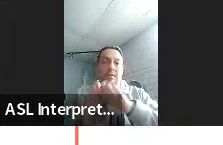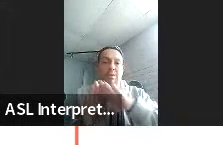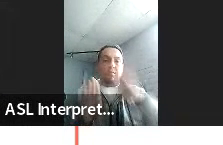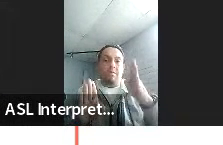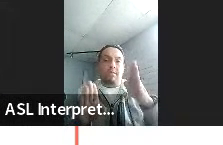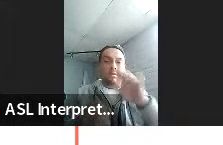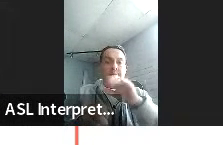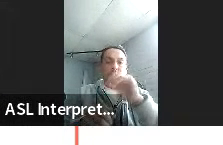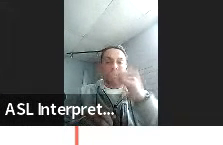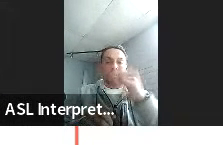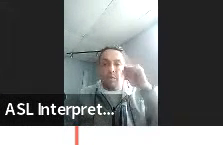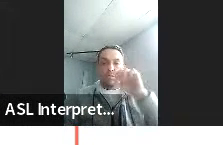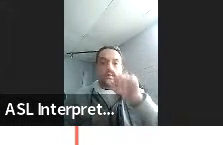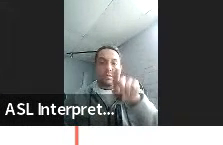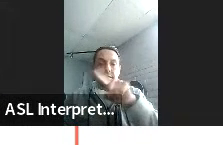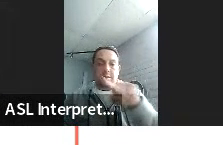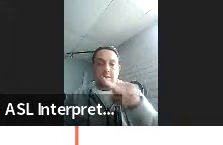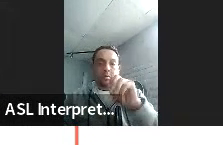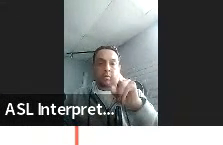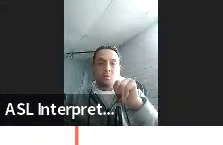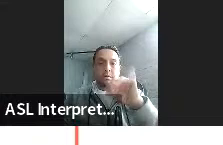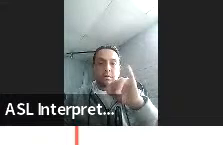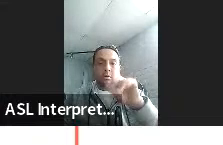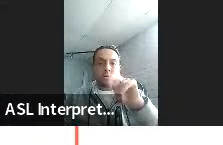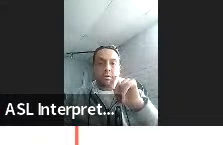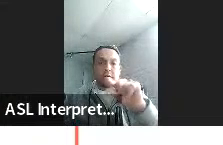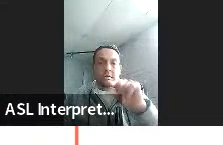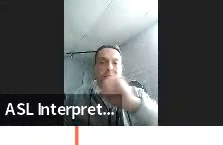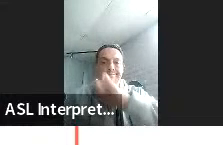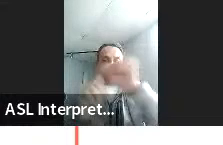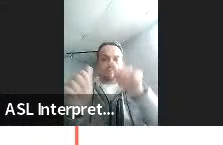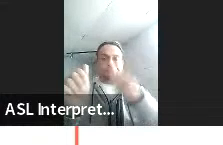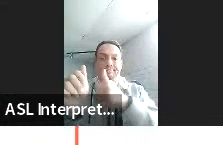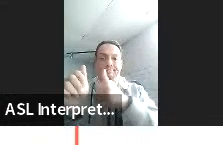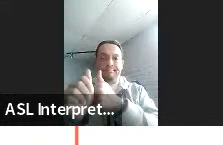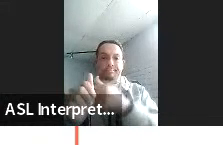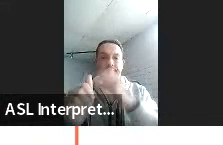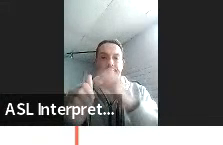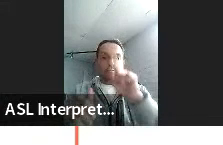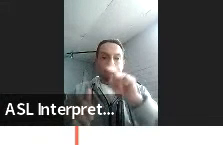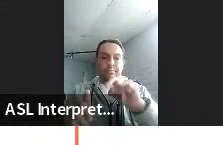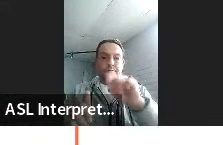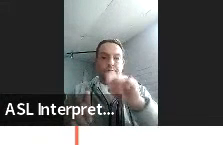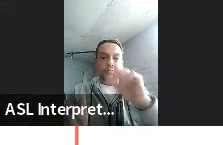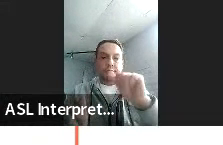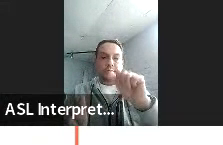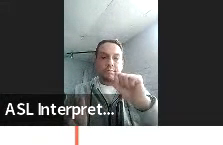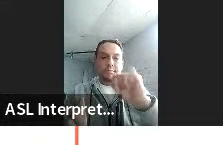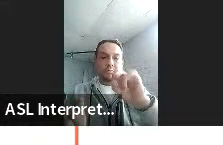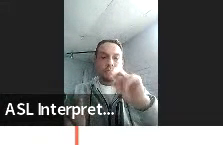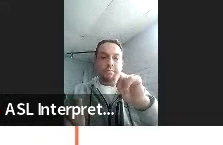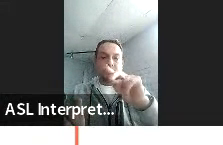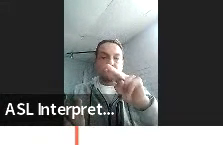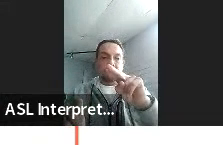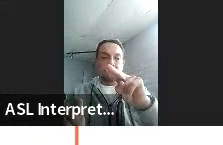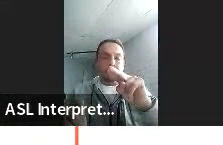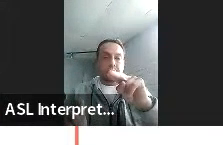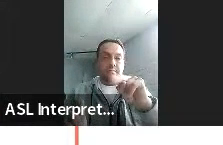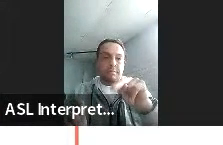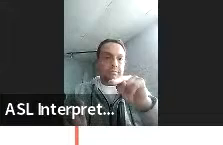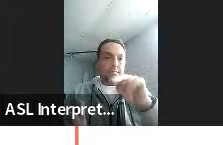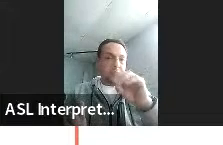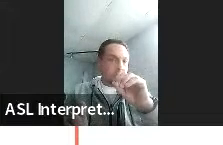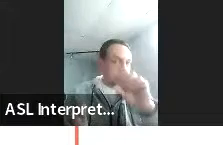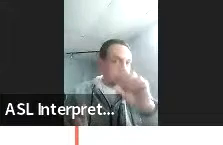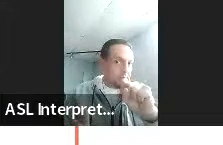Great. And so there's a follow-up question just asking about if casinos become as of right. And I believe there's